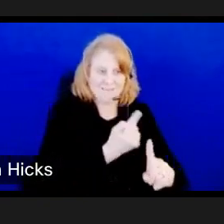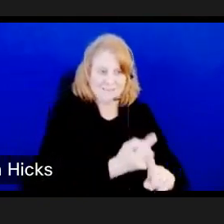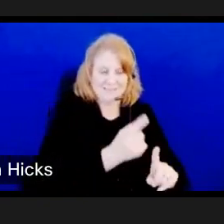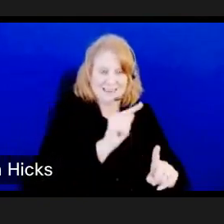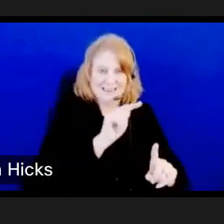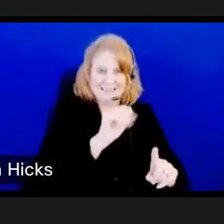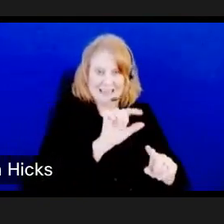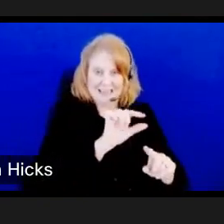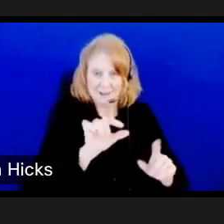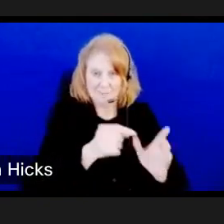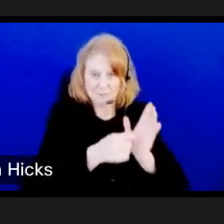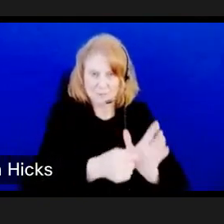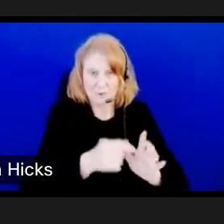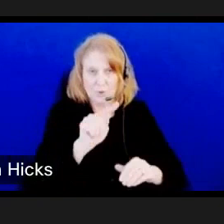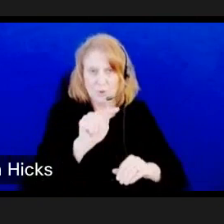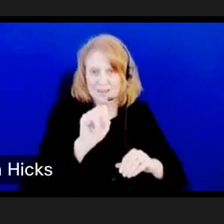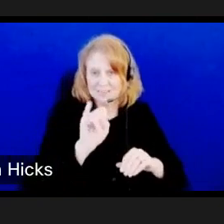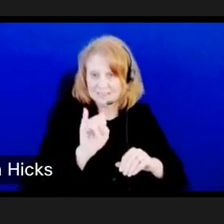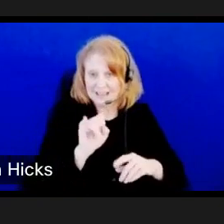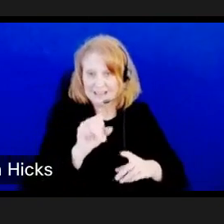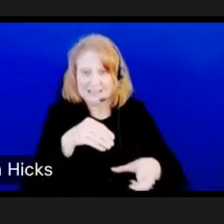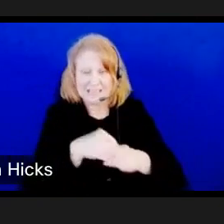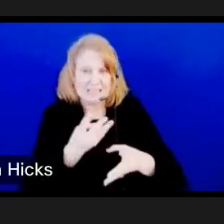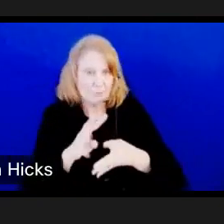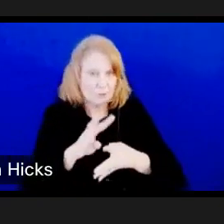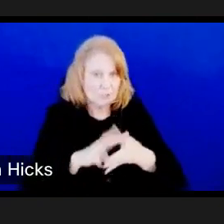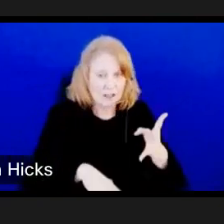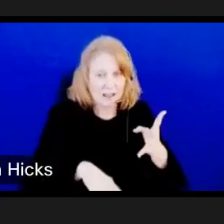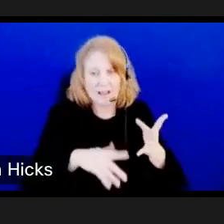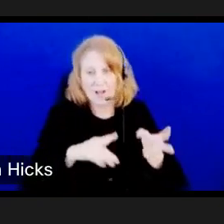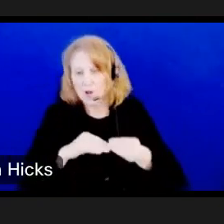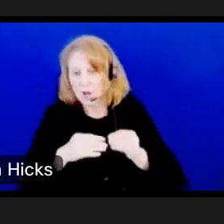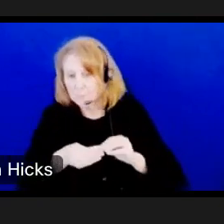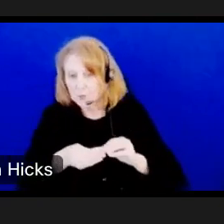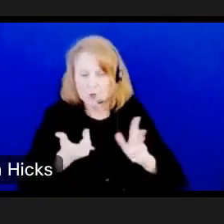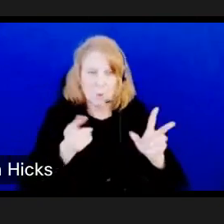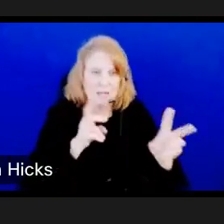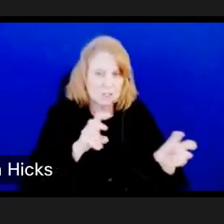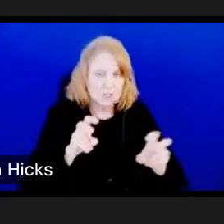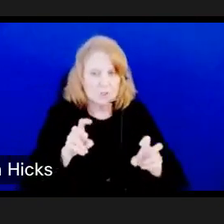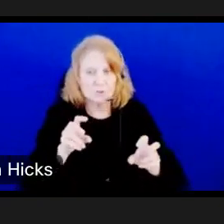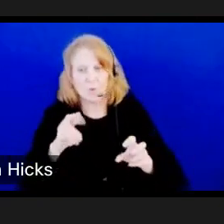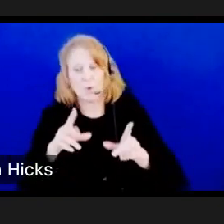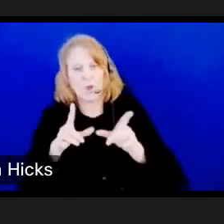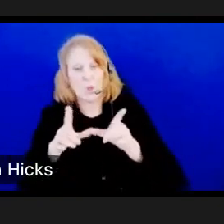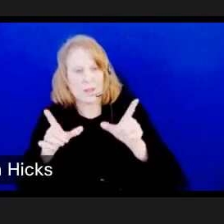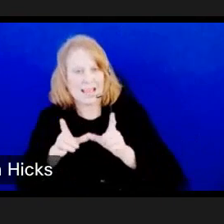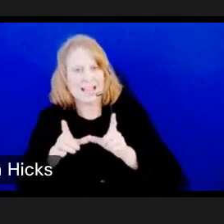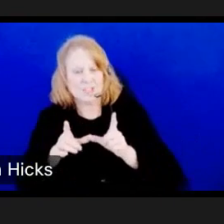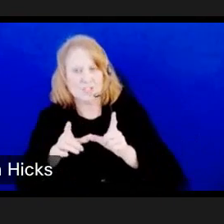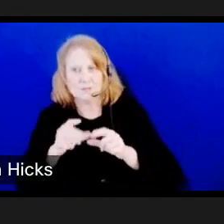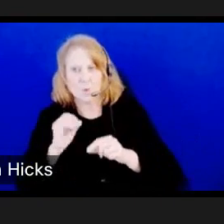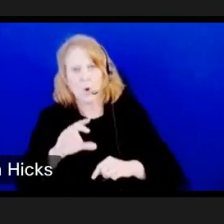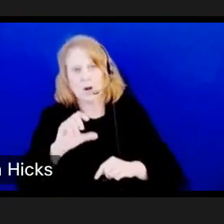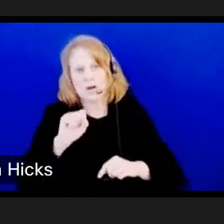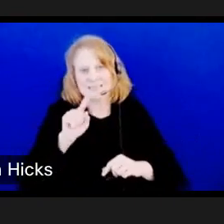TSI, like in a spreadsheet with a number, an issue, a location, and a status,